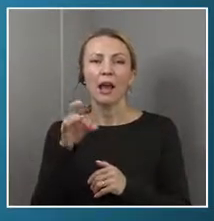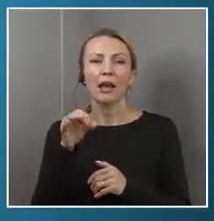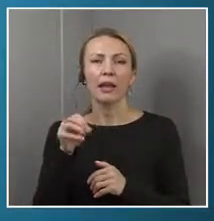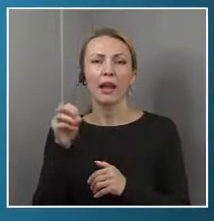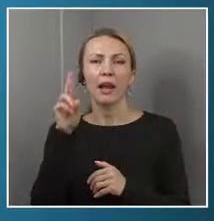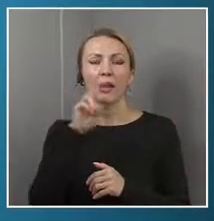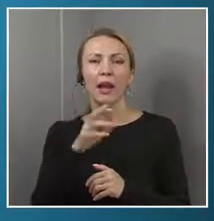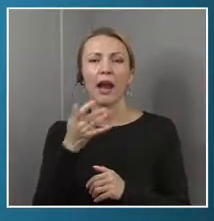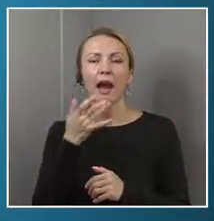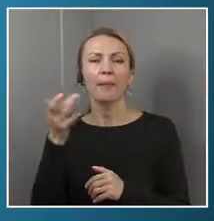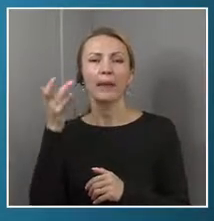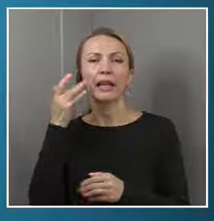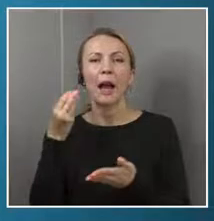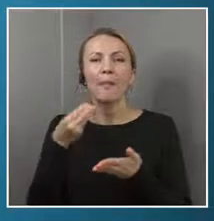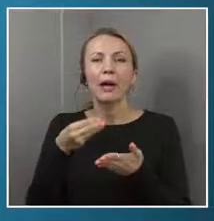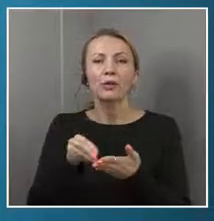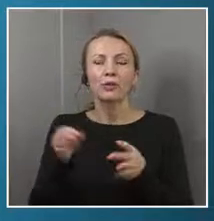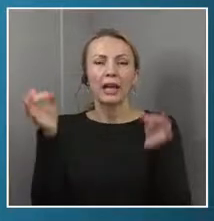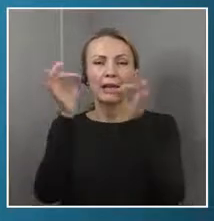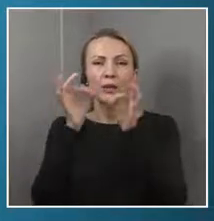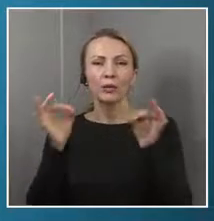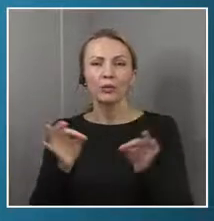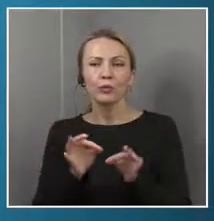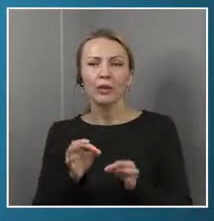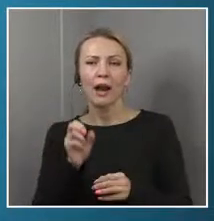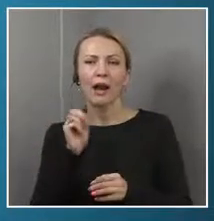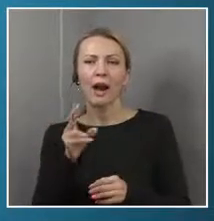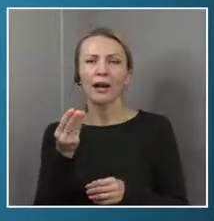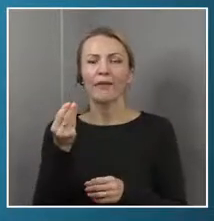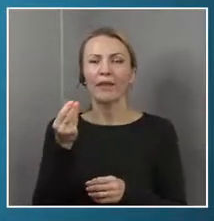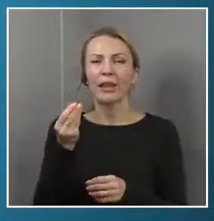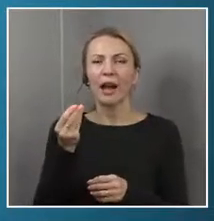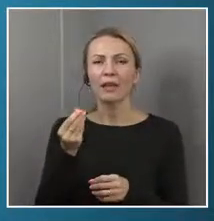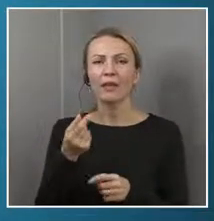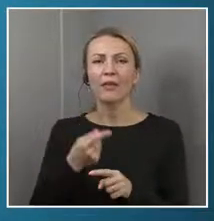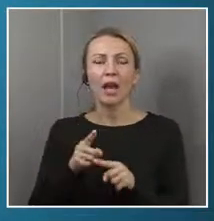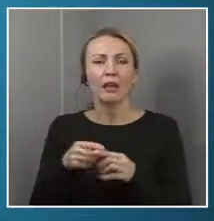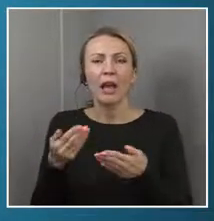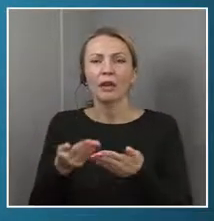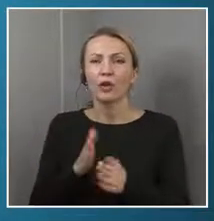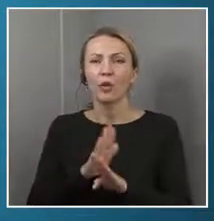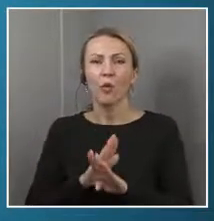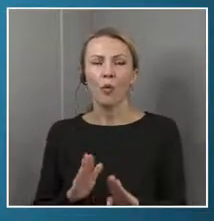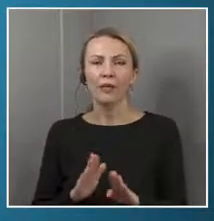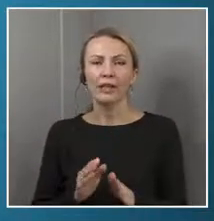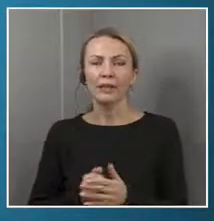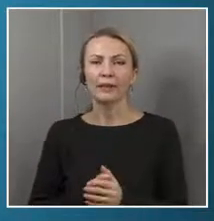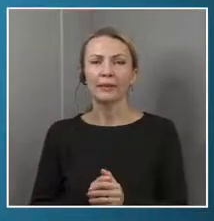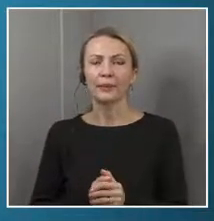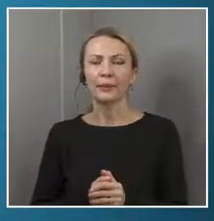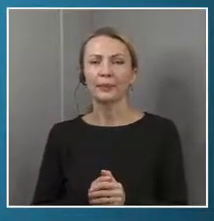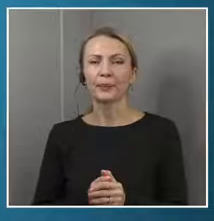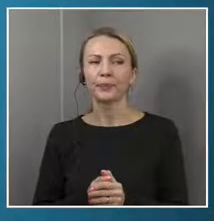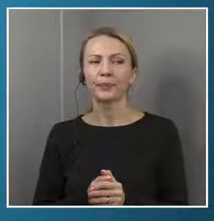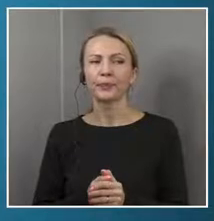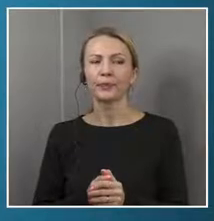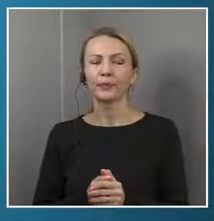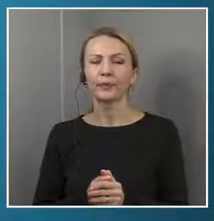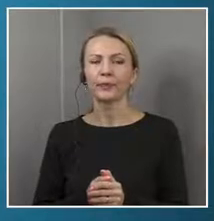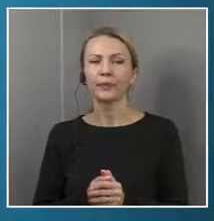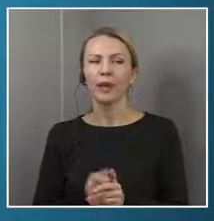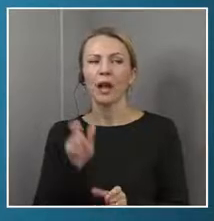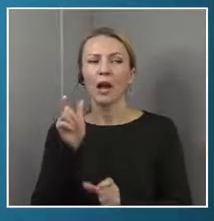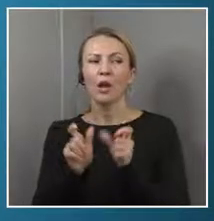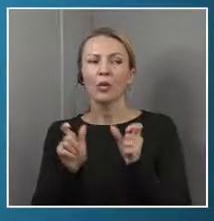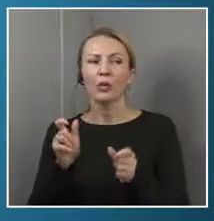really new, and even buying it to flip it, as we say today, for a profit is also nothing new, and in